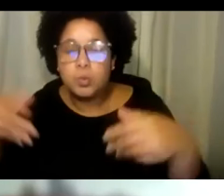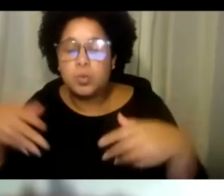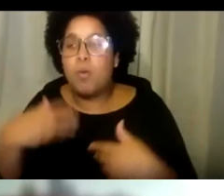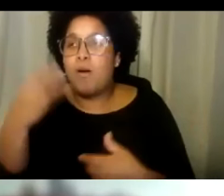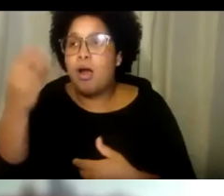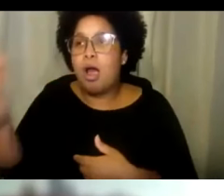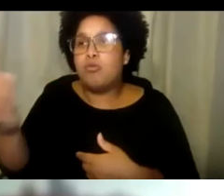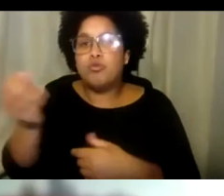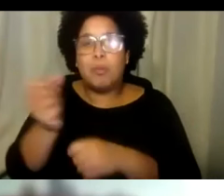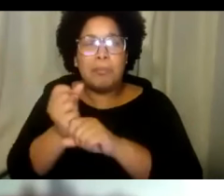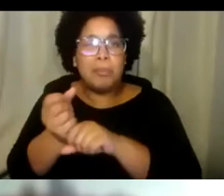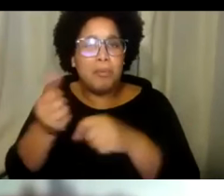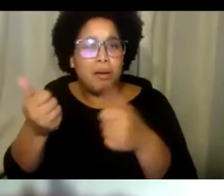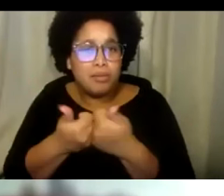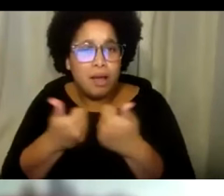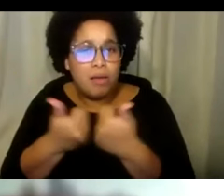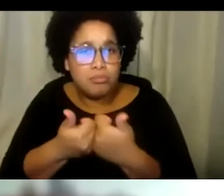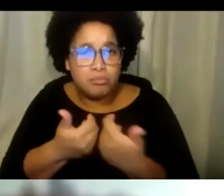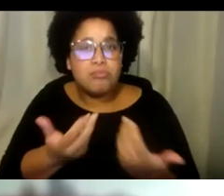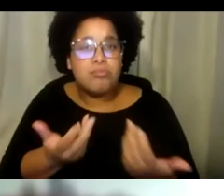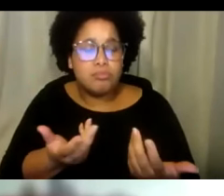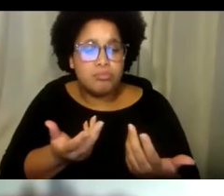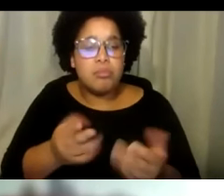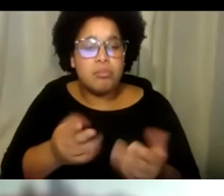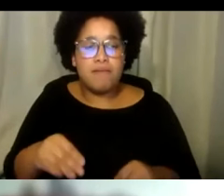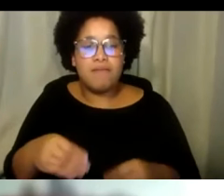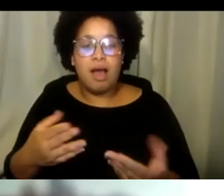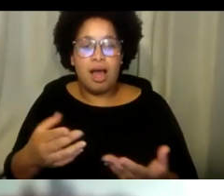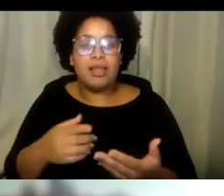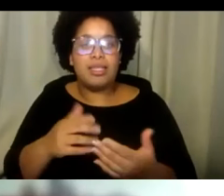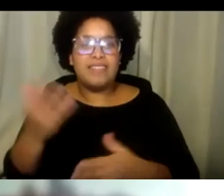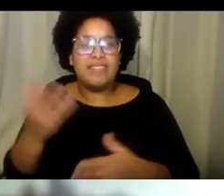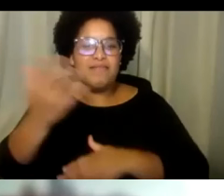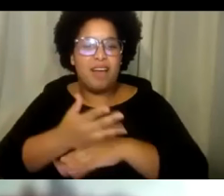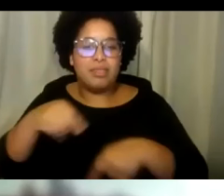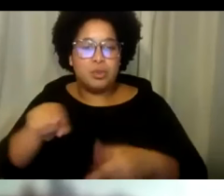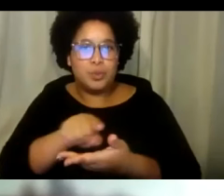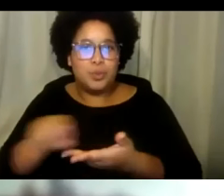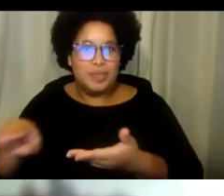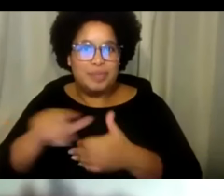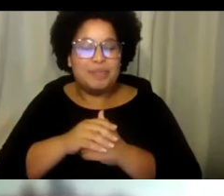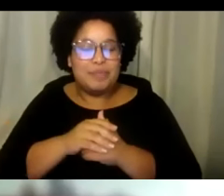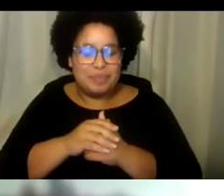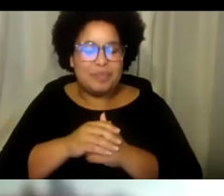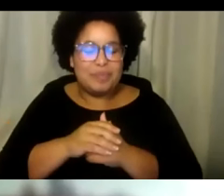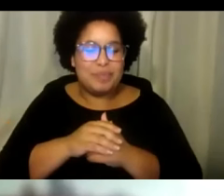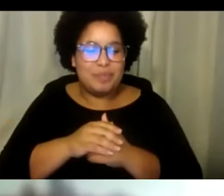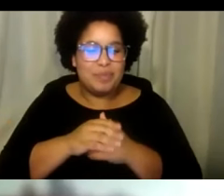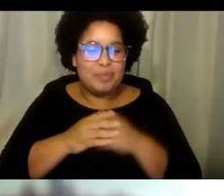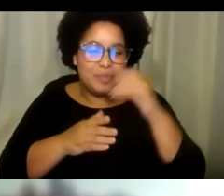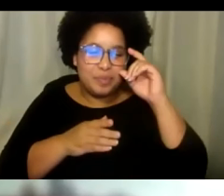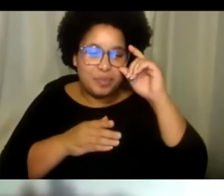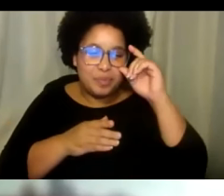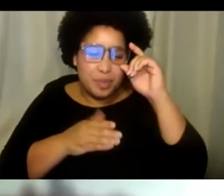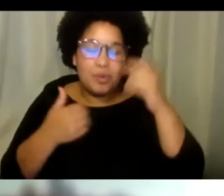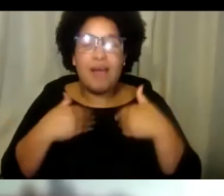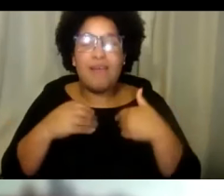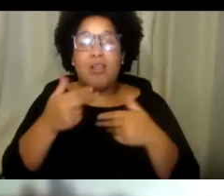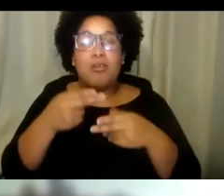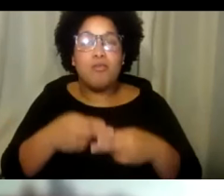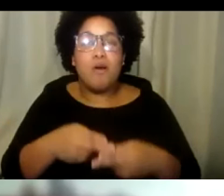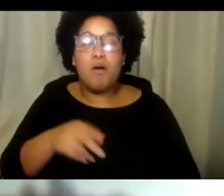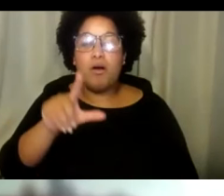to a baseball game. We provide this 5 days a week. And we have what is called our Laura